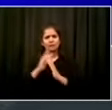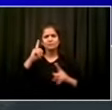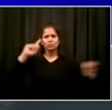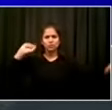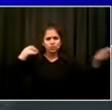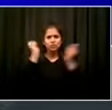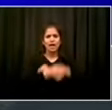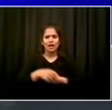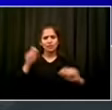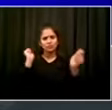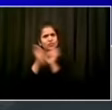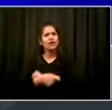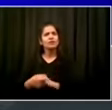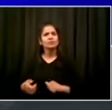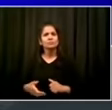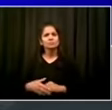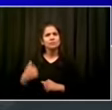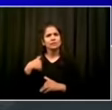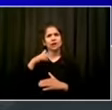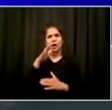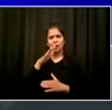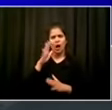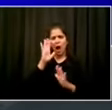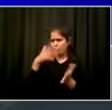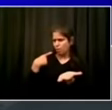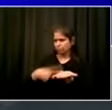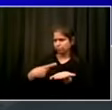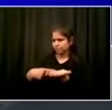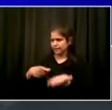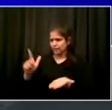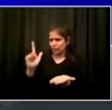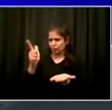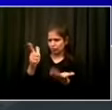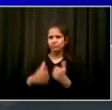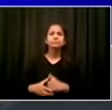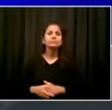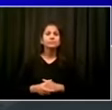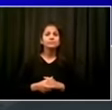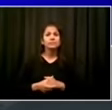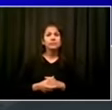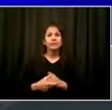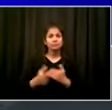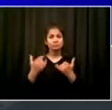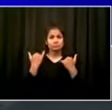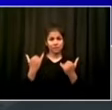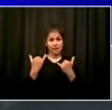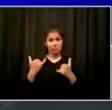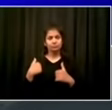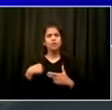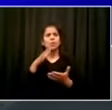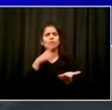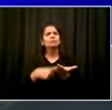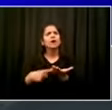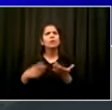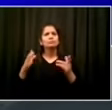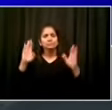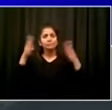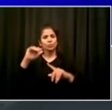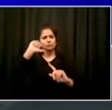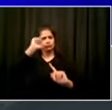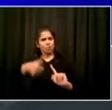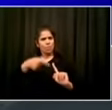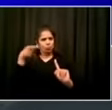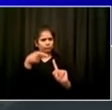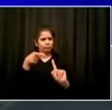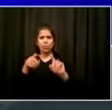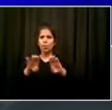the reality we faced. And again, a thank you to the tens of thousands of peaceful protesters. A thank you to the tens